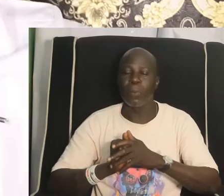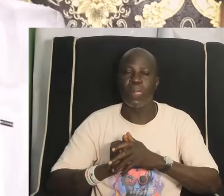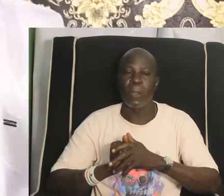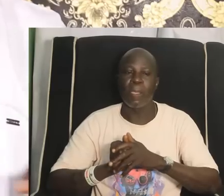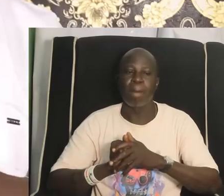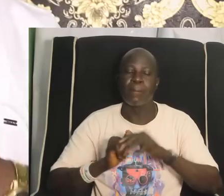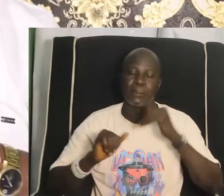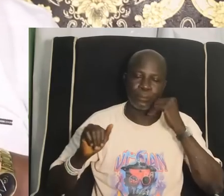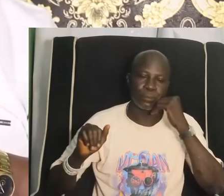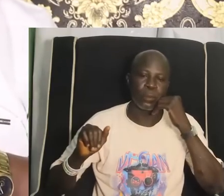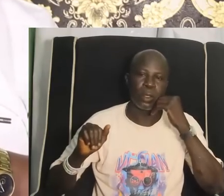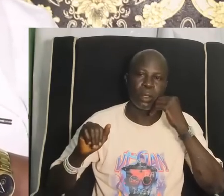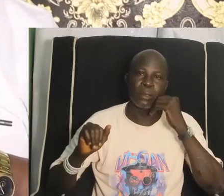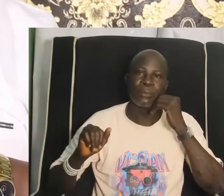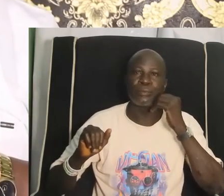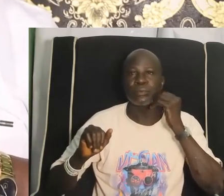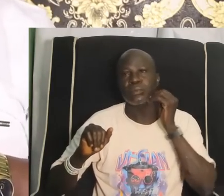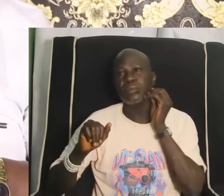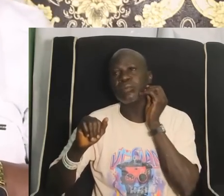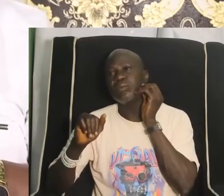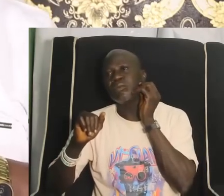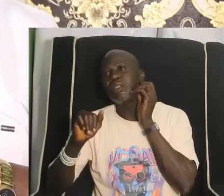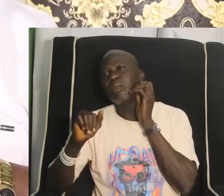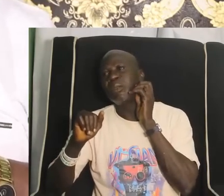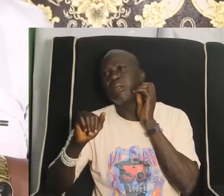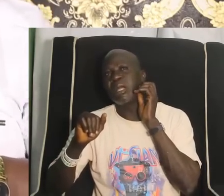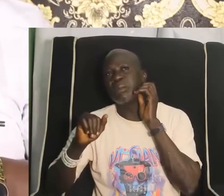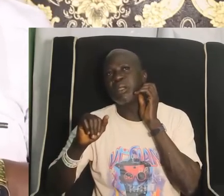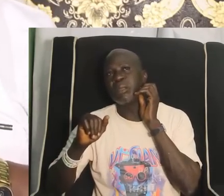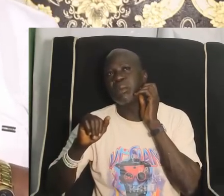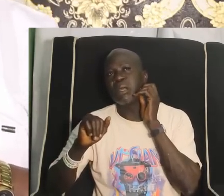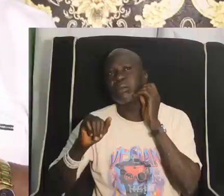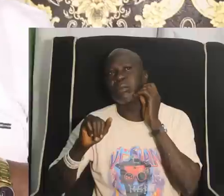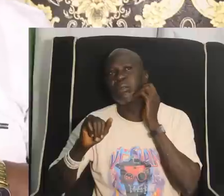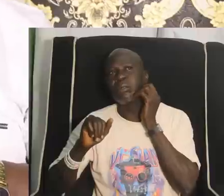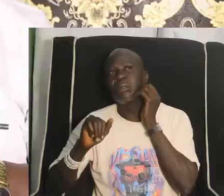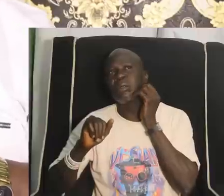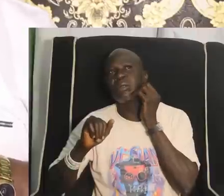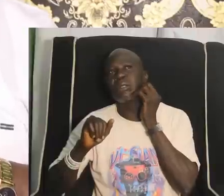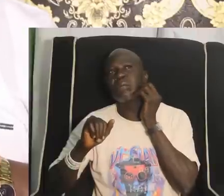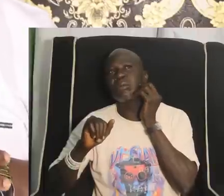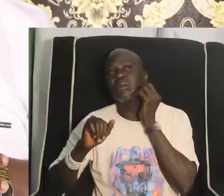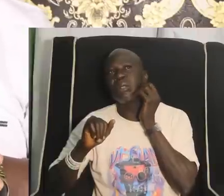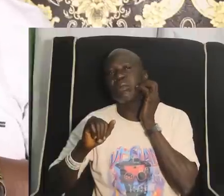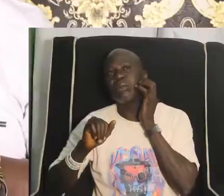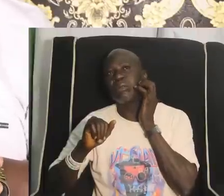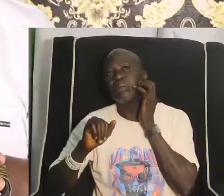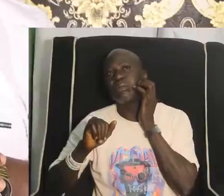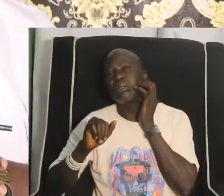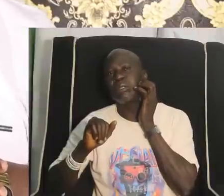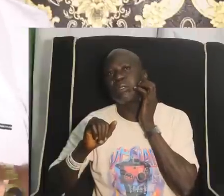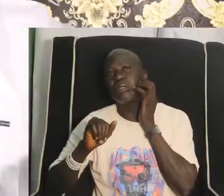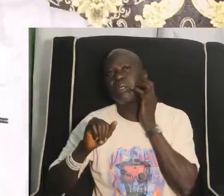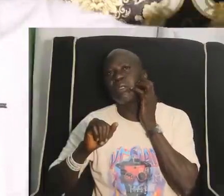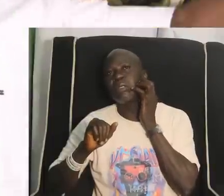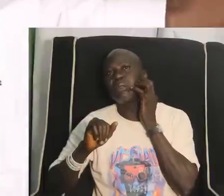that only me ilu me ilemi timbaku eku